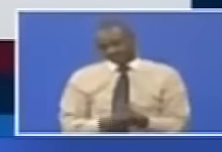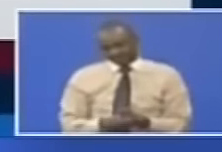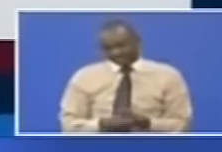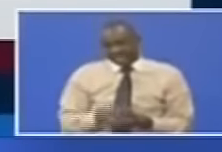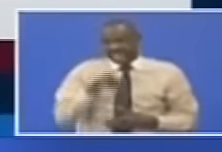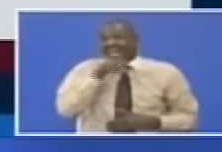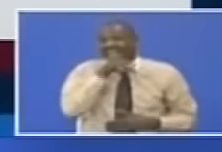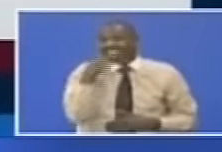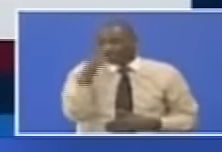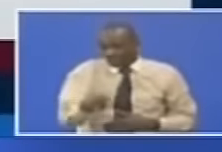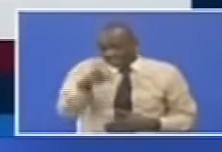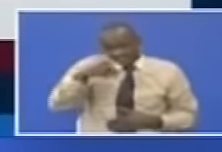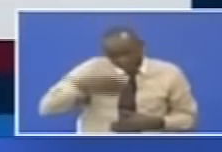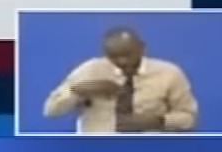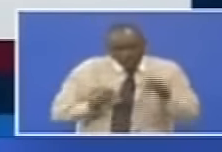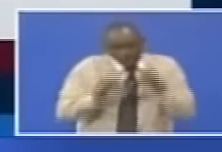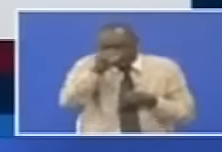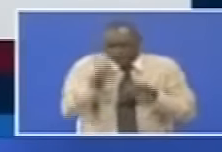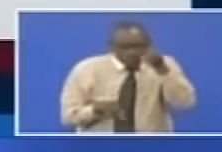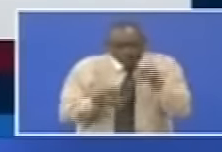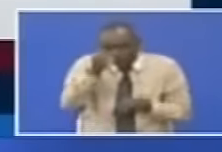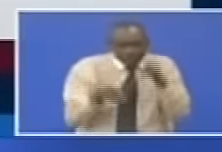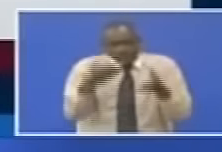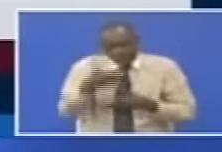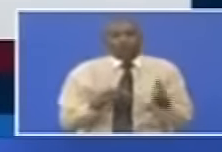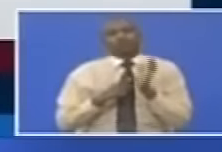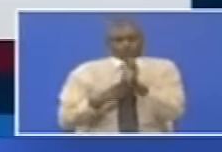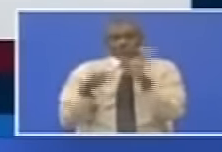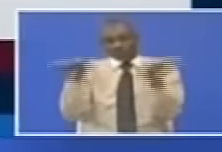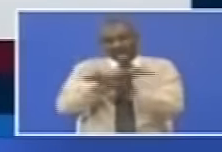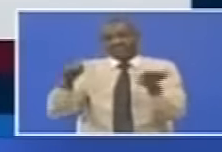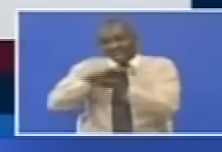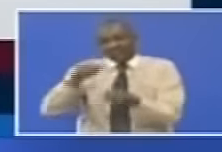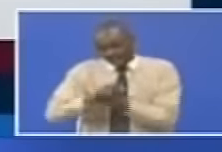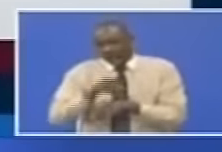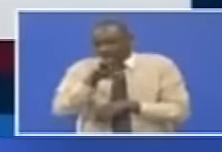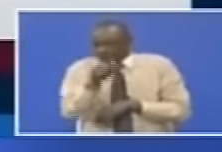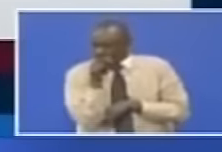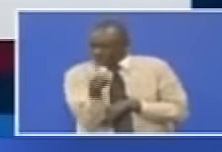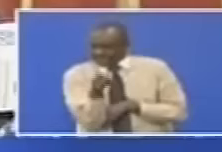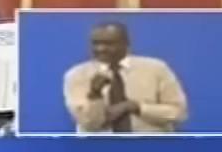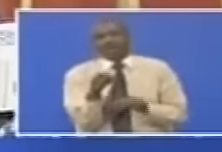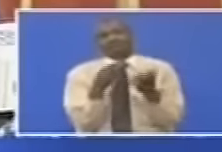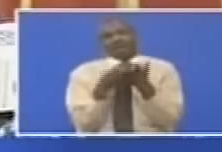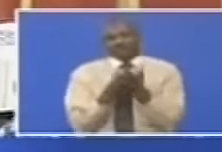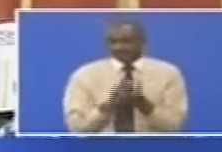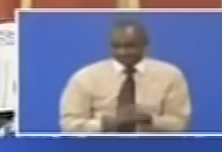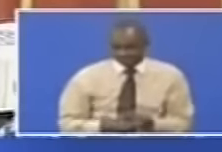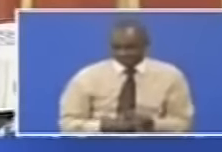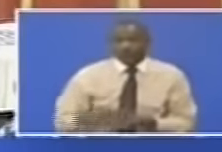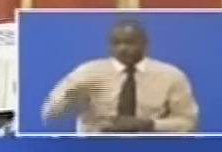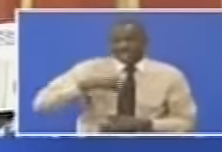Besides, Raila says the officials concocted documents to cover up a massive loss of public funds through the multi-billion shillings Eurobond. We